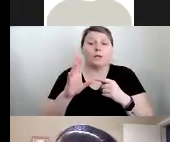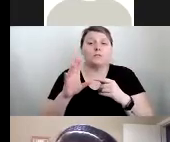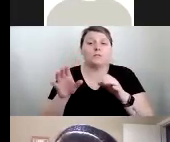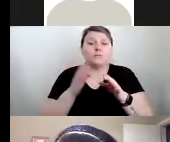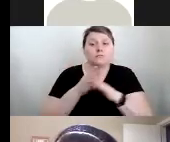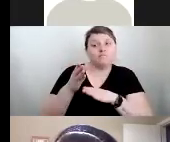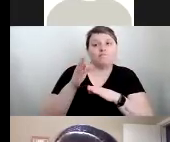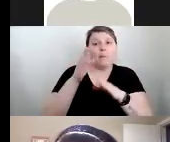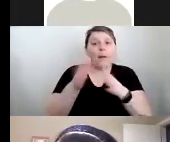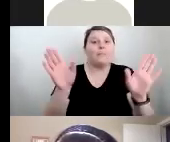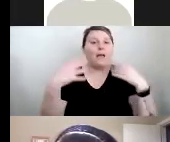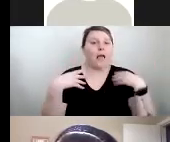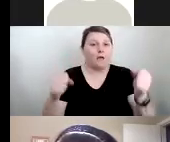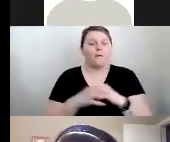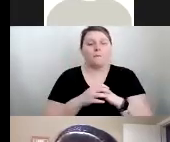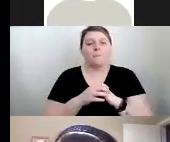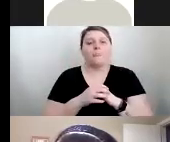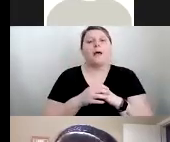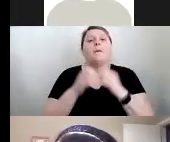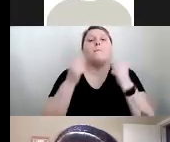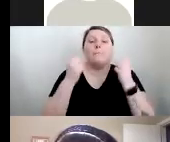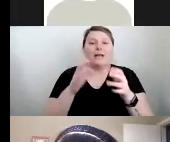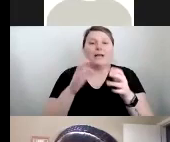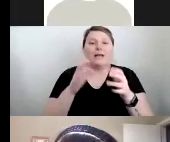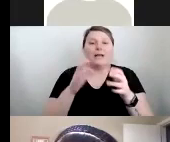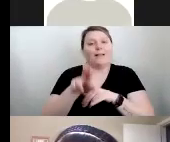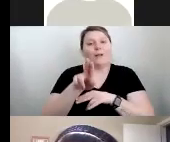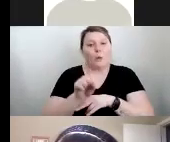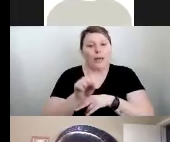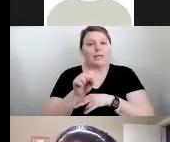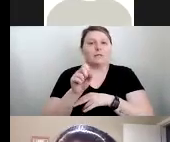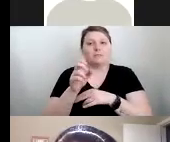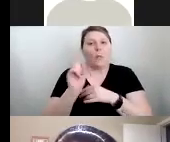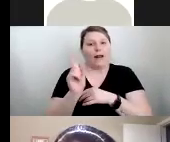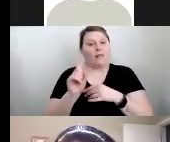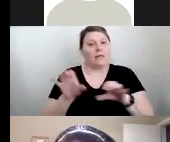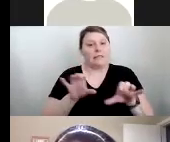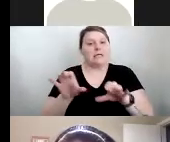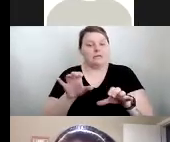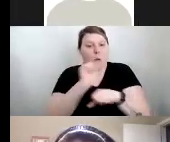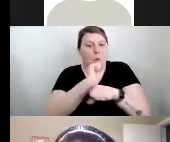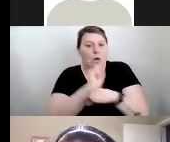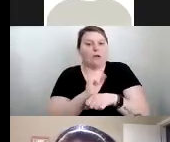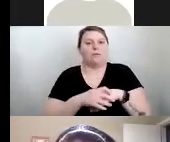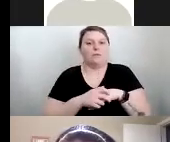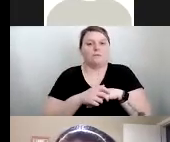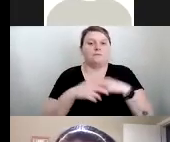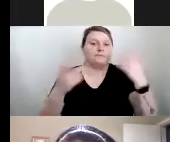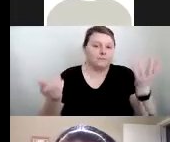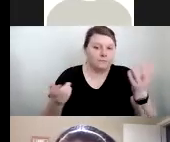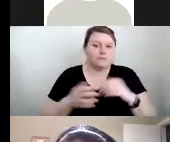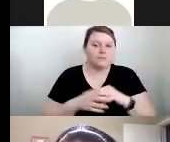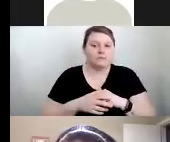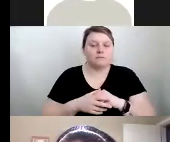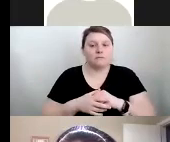public health. Many will stay at the states where they did their 2 years of training. So if you go, and I have a pretty good idea